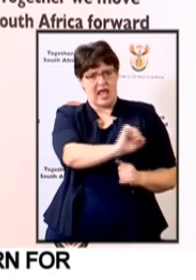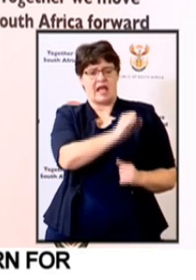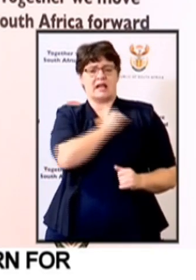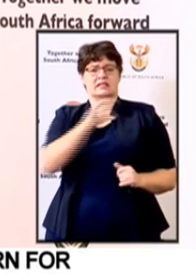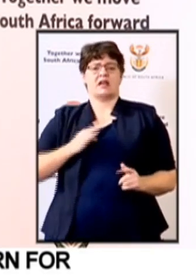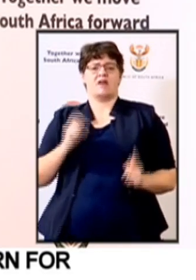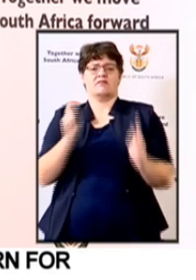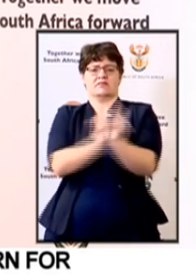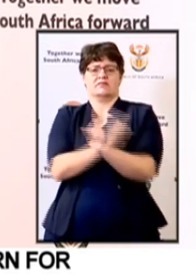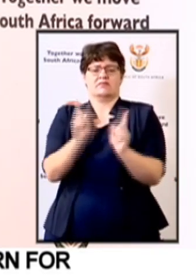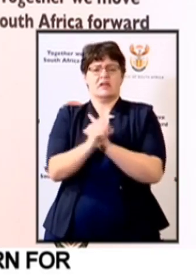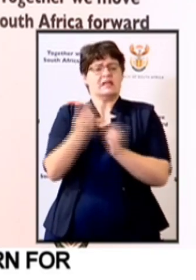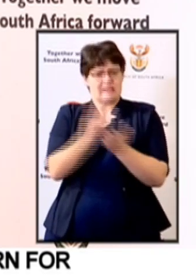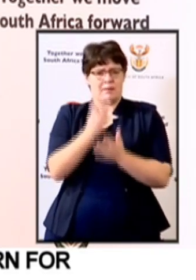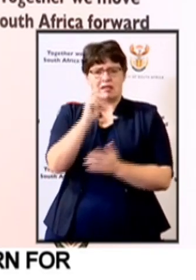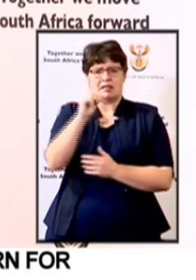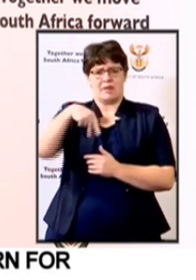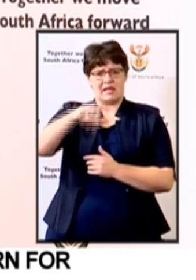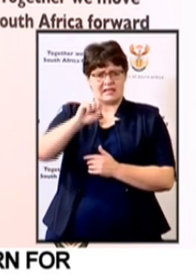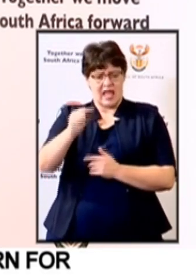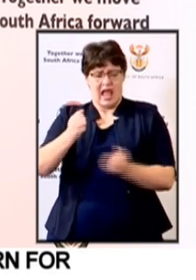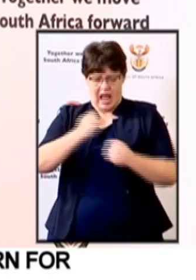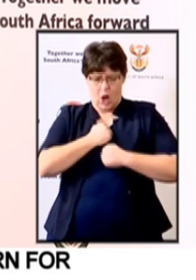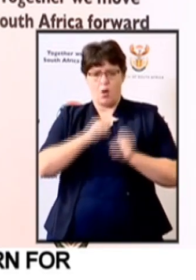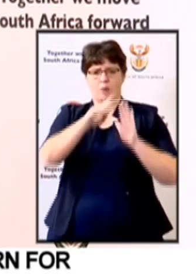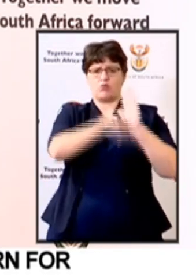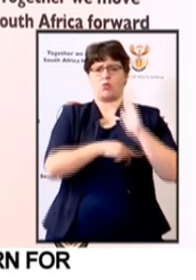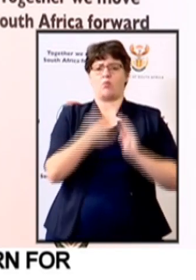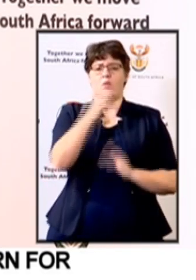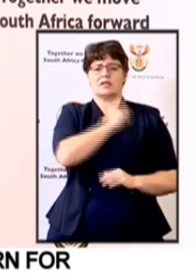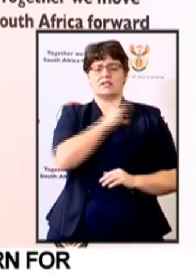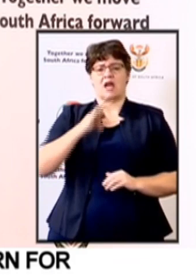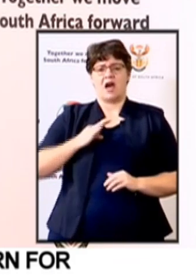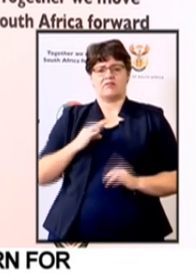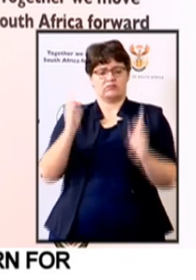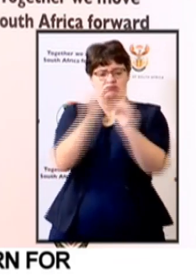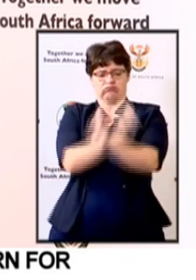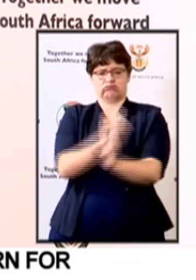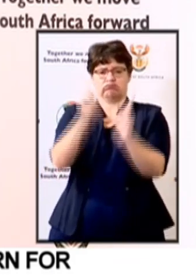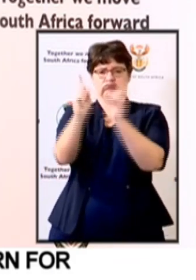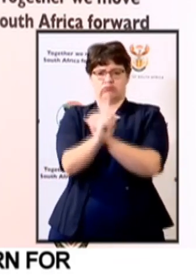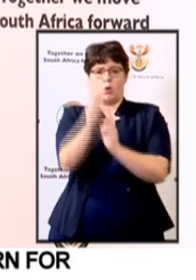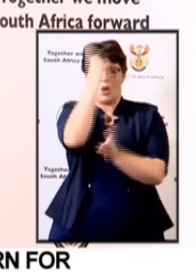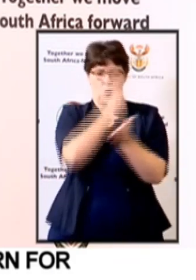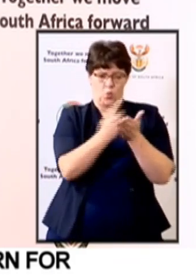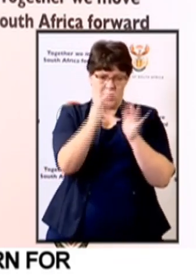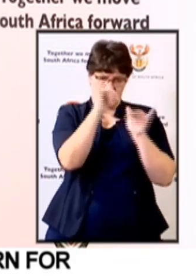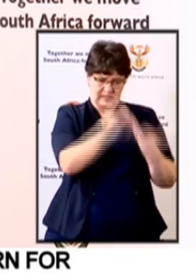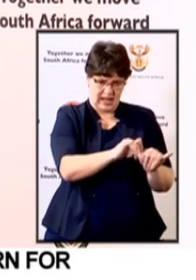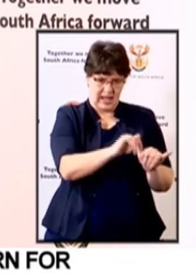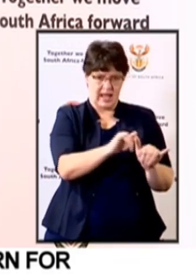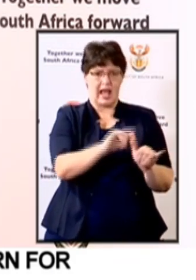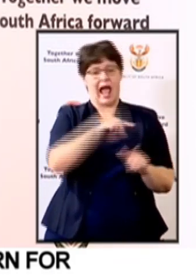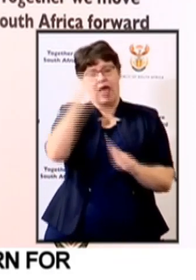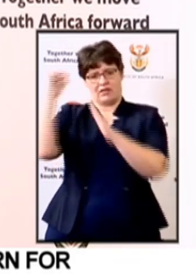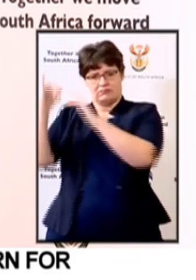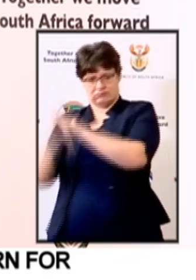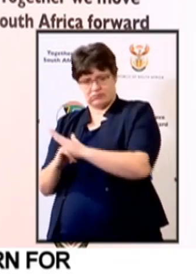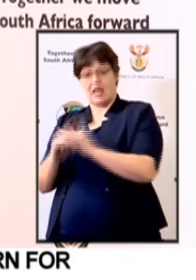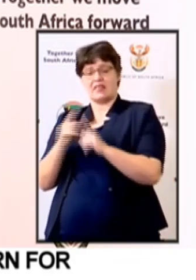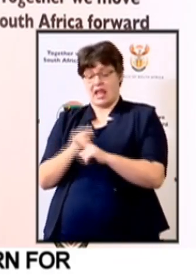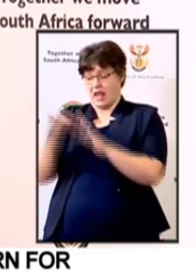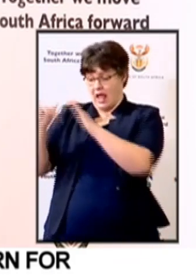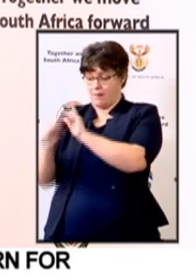doing the same at DPSA in relation to our Program 1 employees. We're rotating them week in, week out, those who have to come to the office and be physically